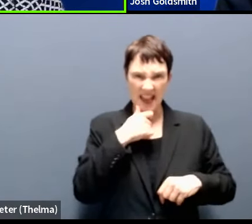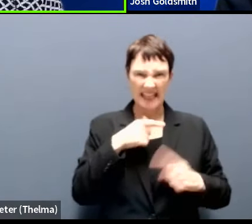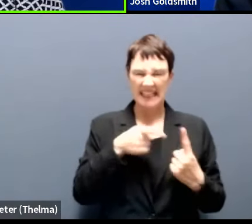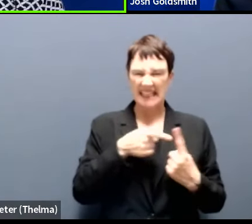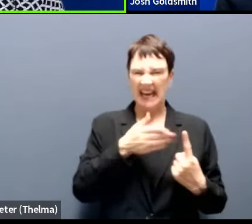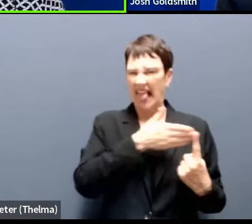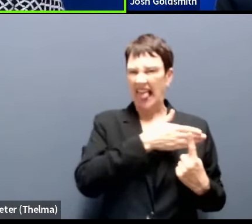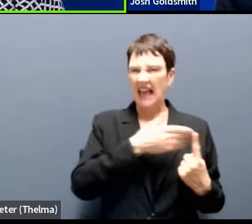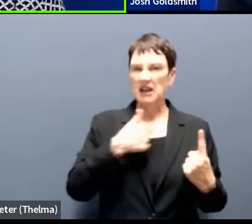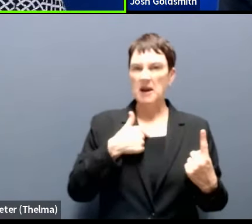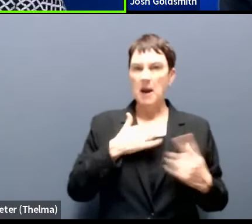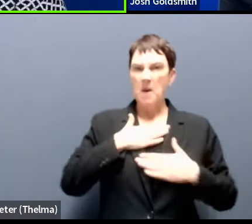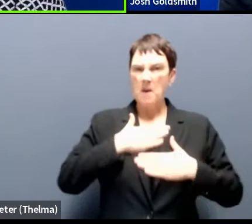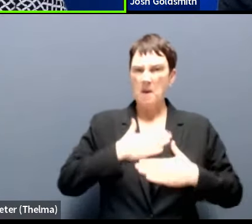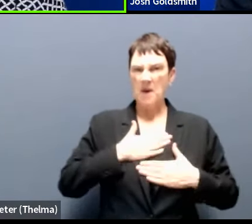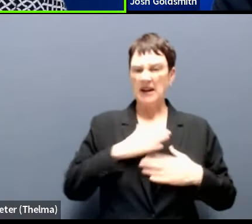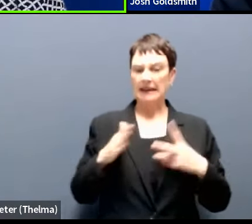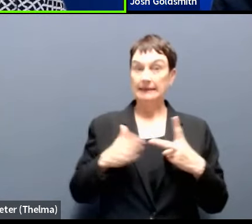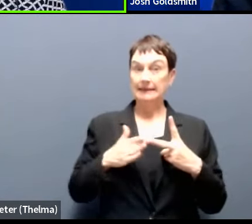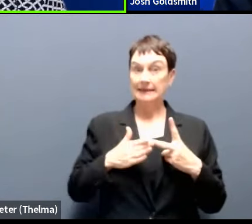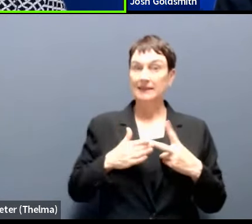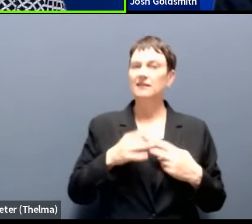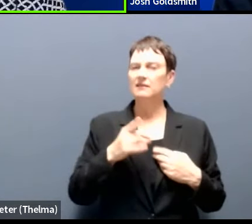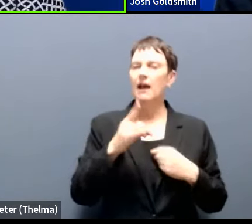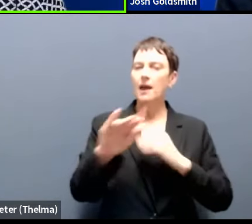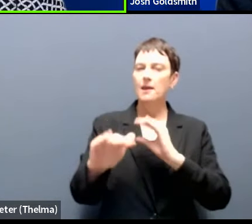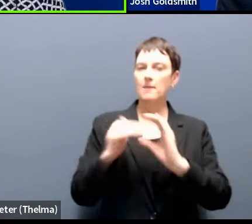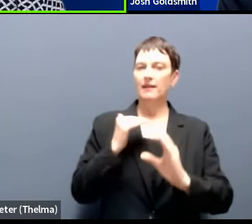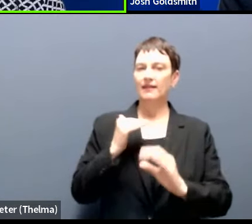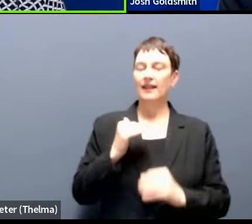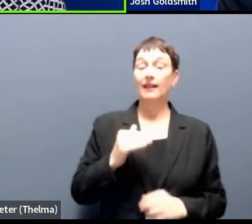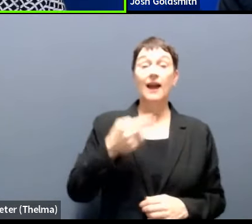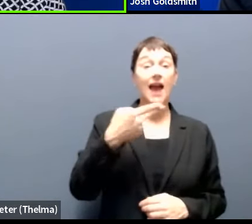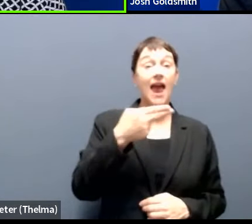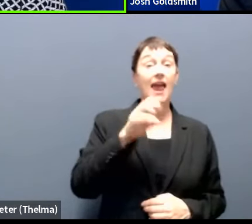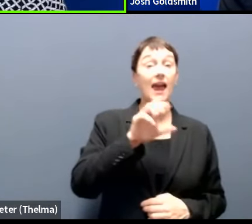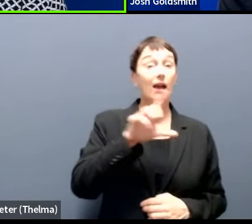please email us again at our email address, which is